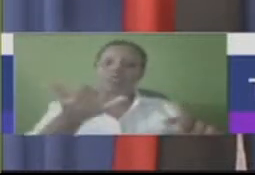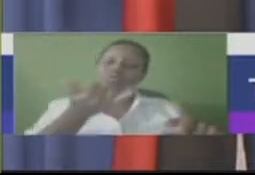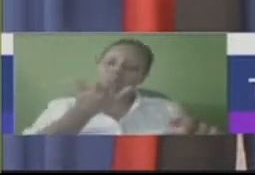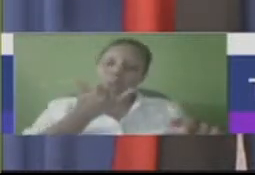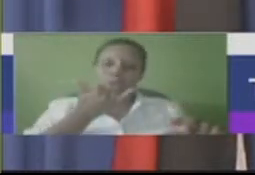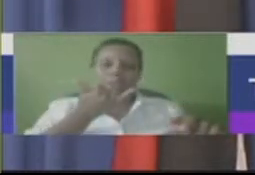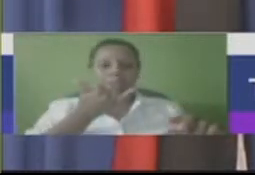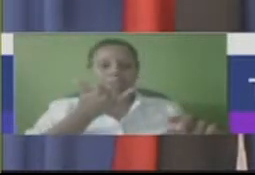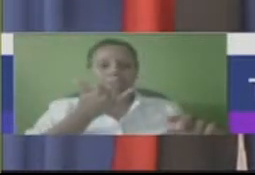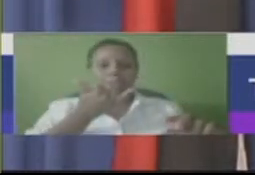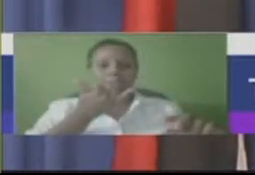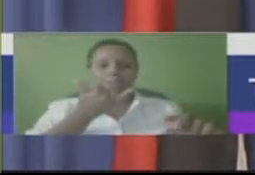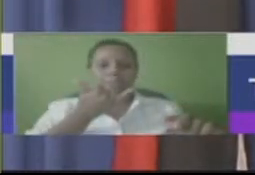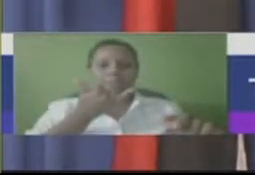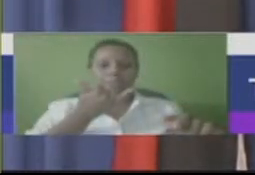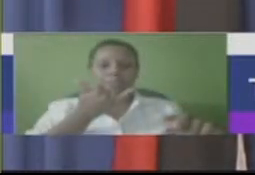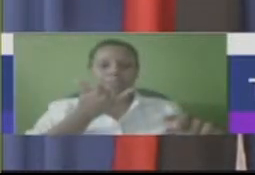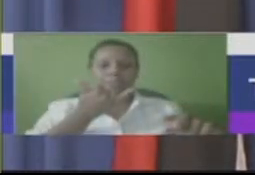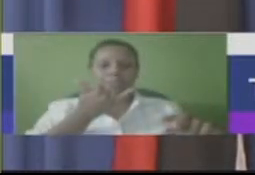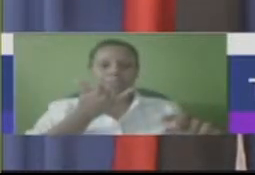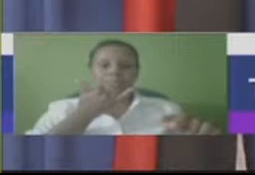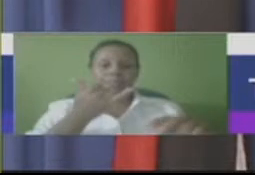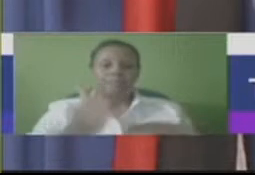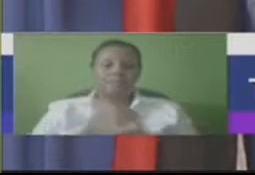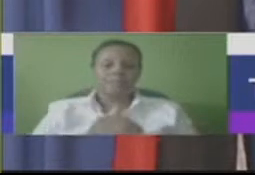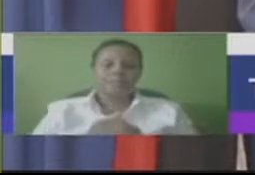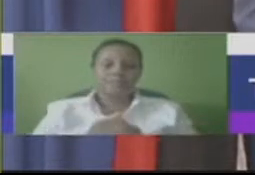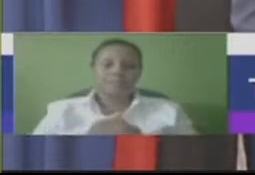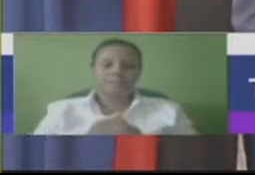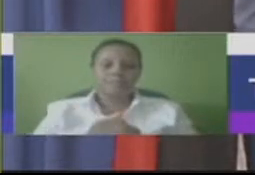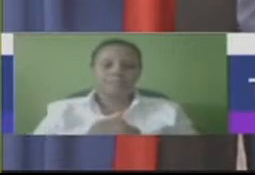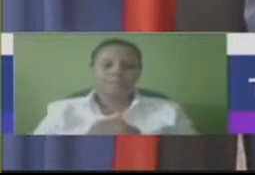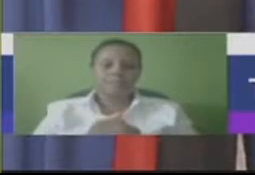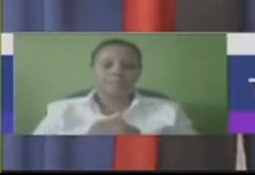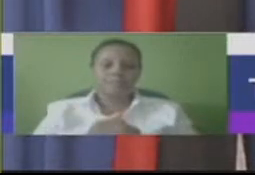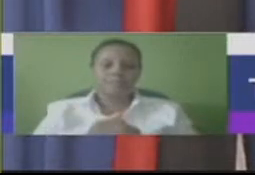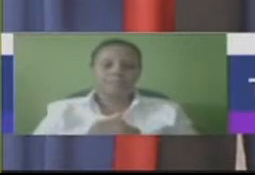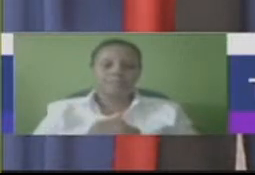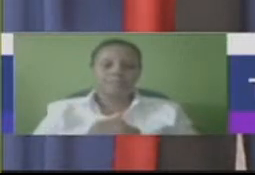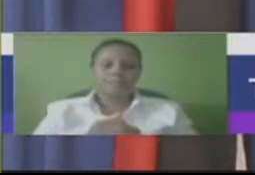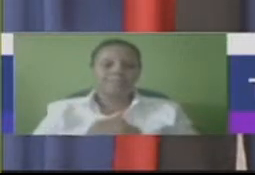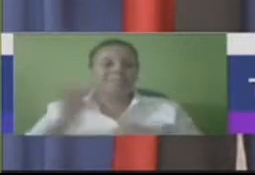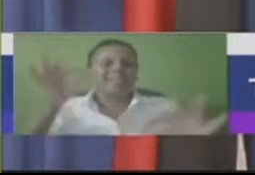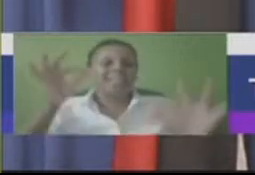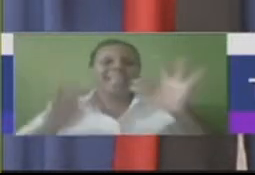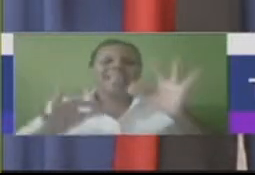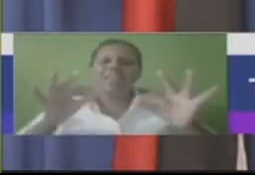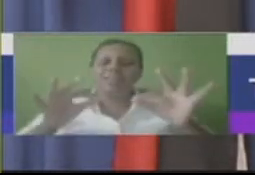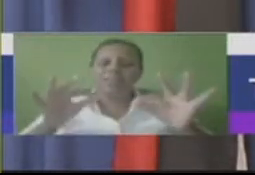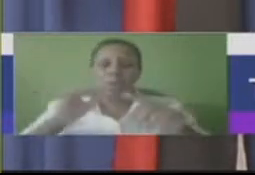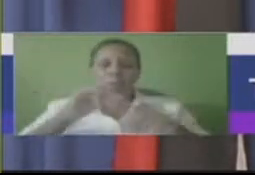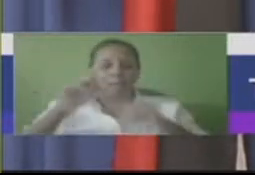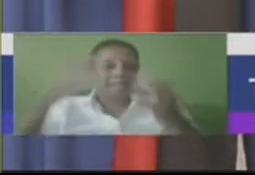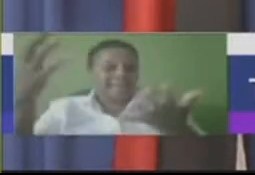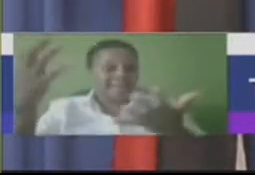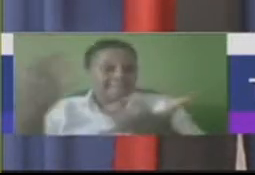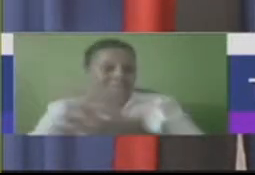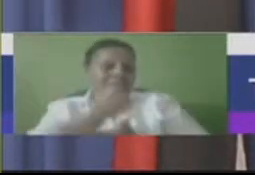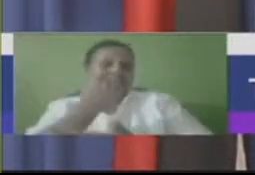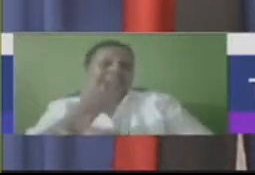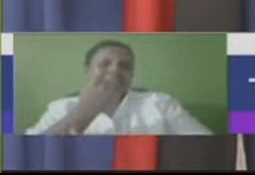most importantly, as long as the vaccines are available, we are required to use them to put